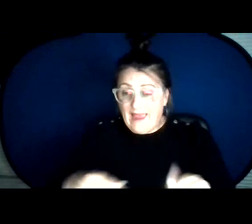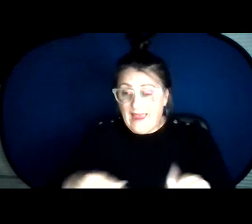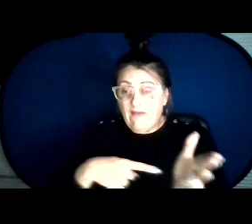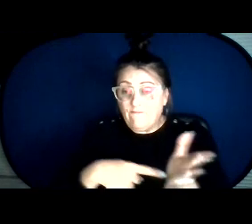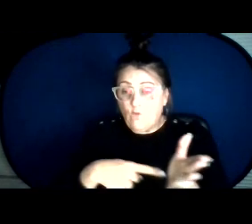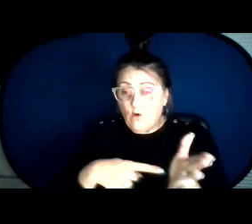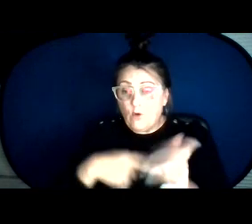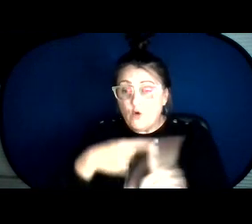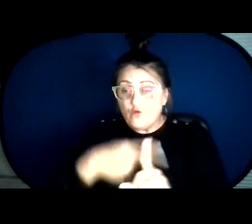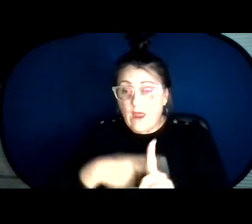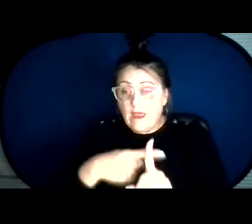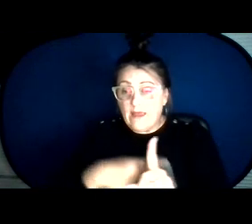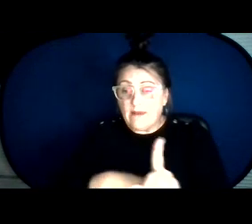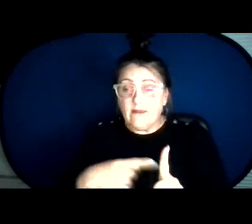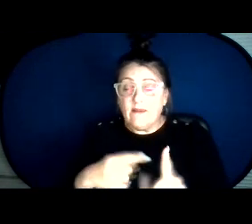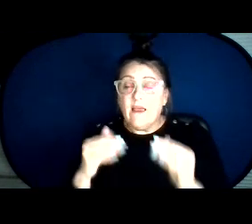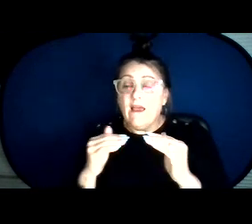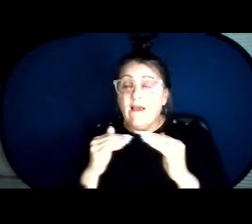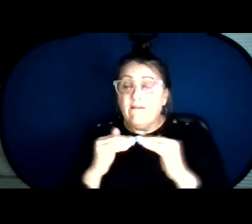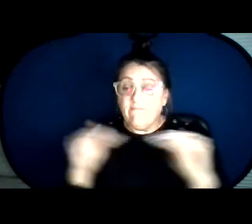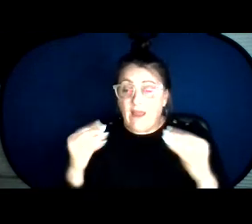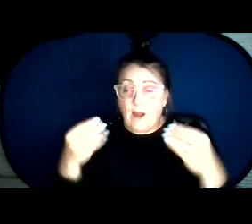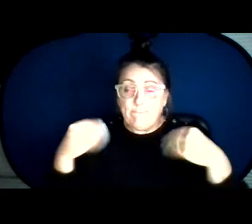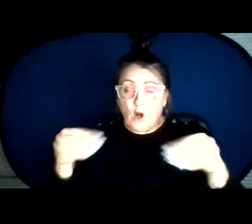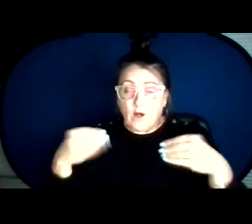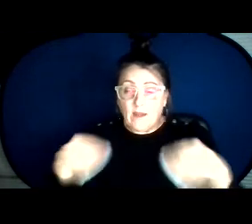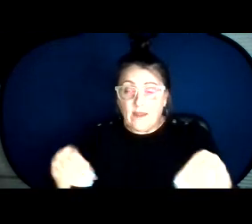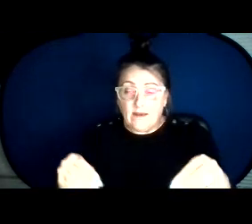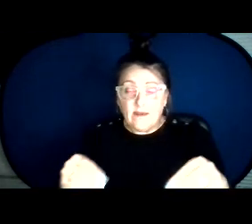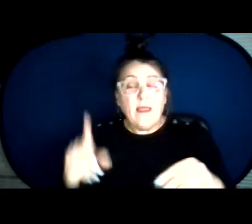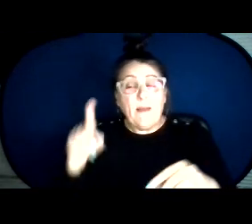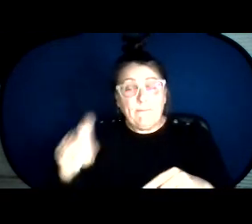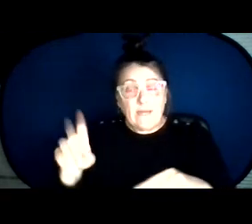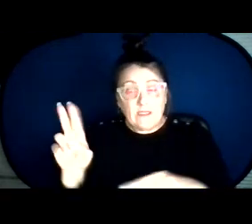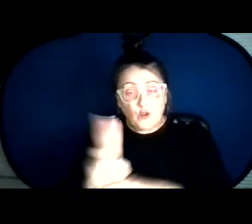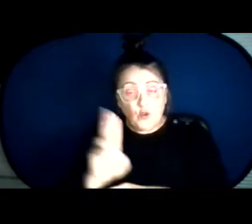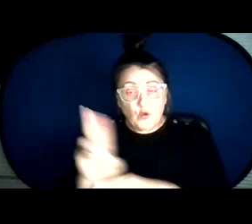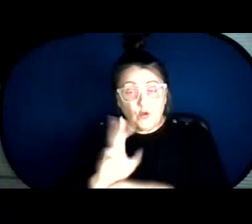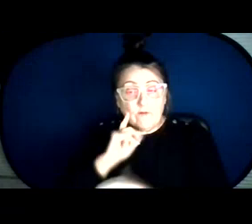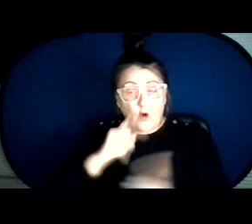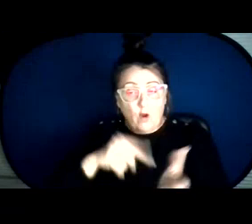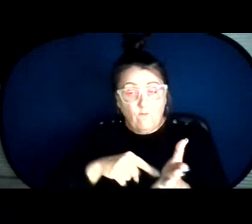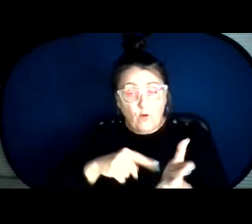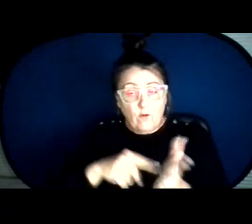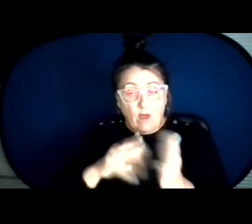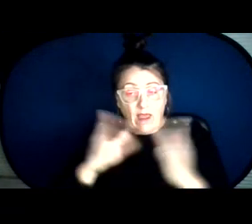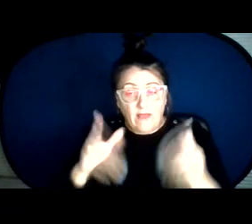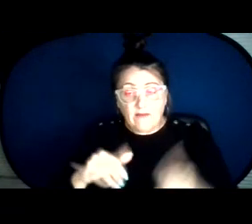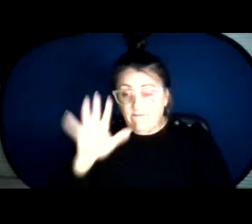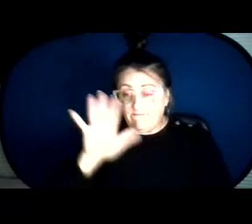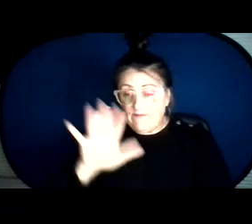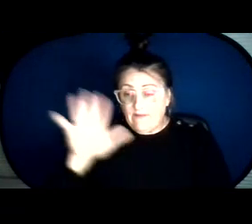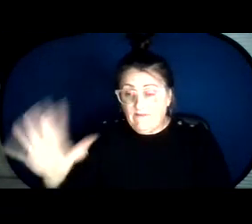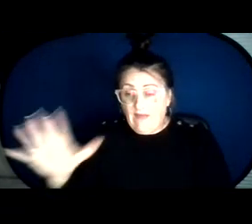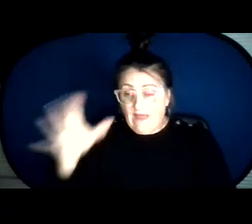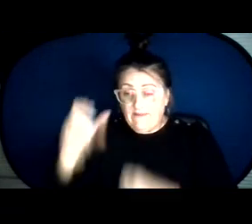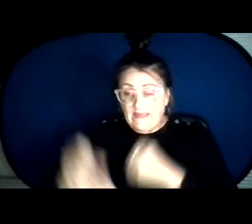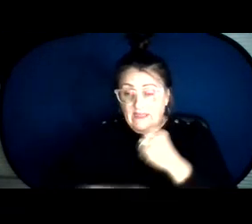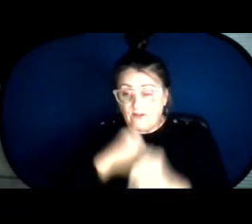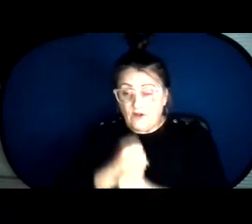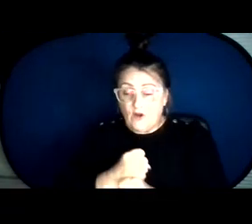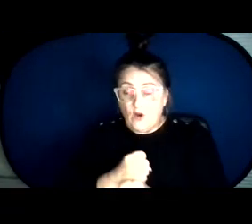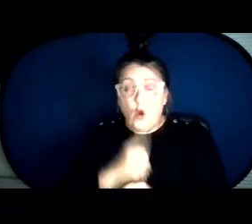eligible or fair market rent. The HRE must utilize the property for affordable rental housing for 55 years or affordable home